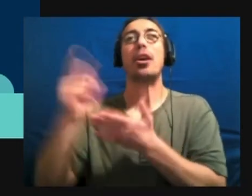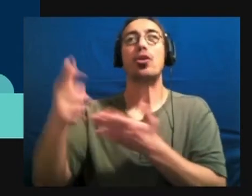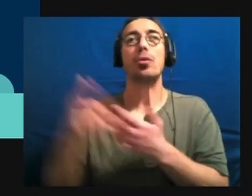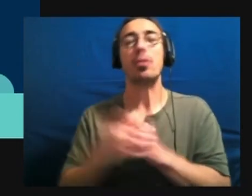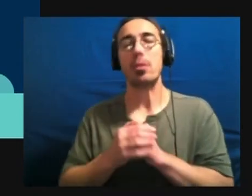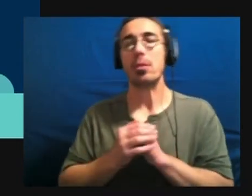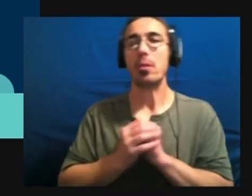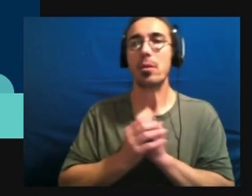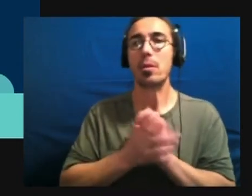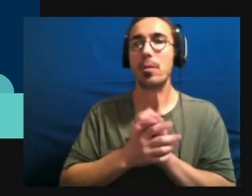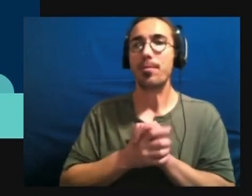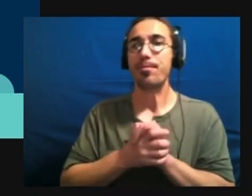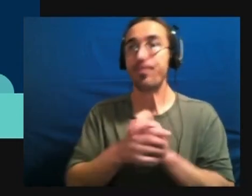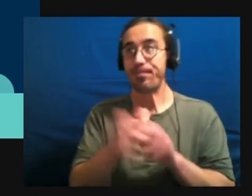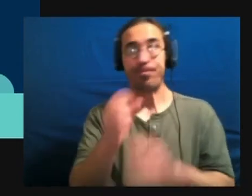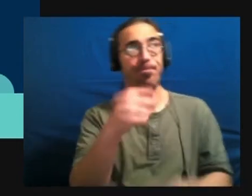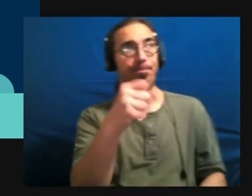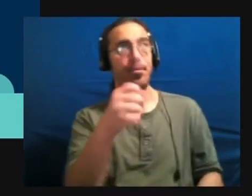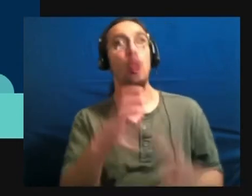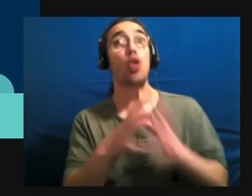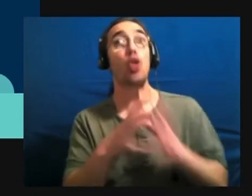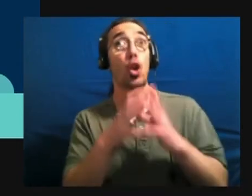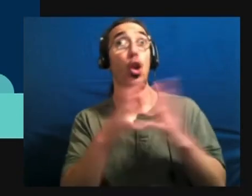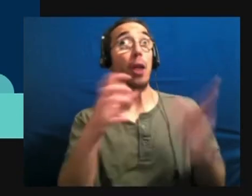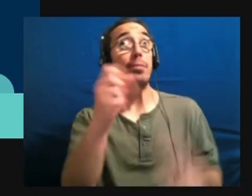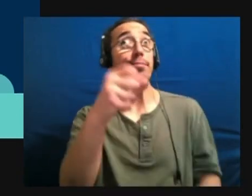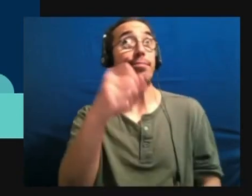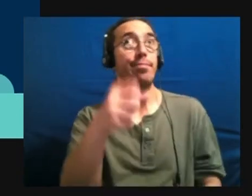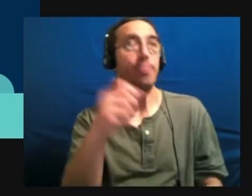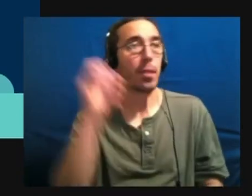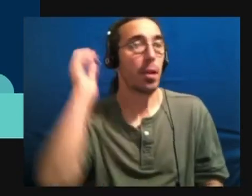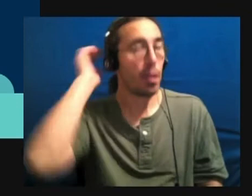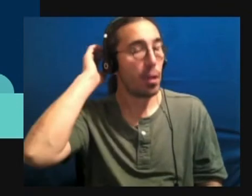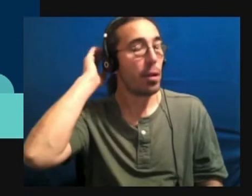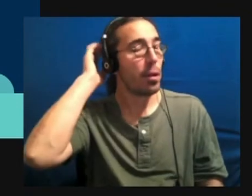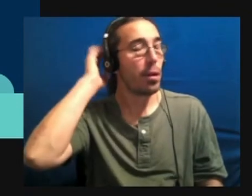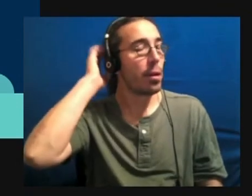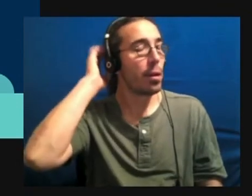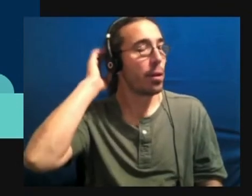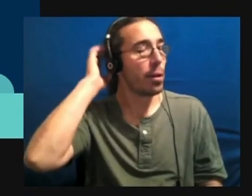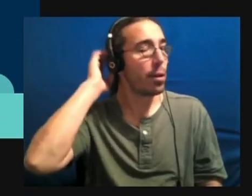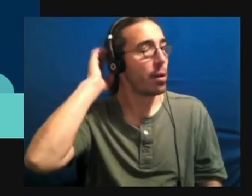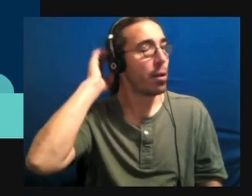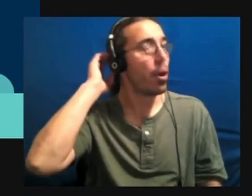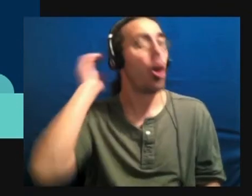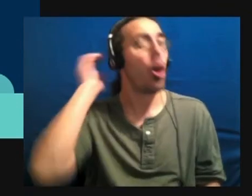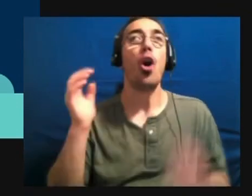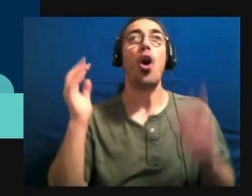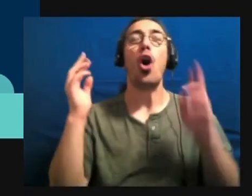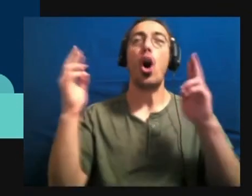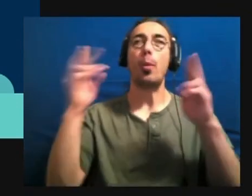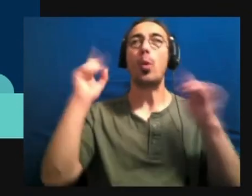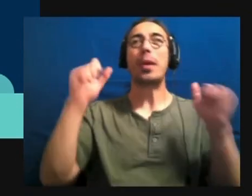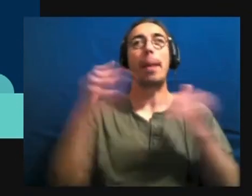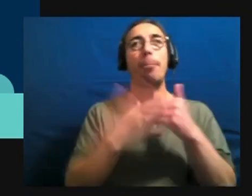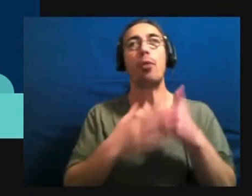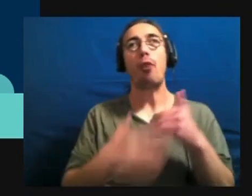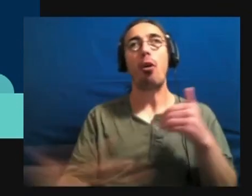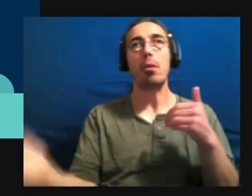Yeah, I think we have a lot in here. Maybe we can move on. And yeah, let's move